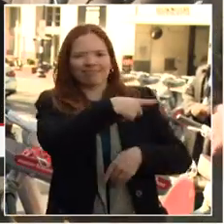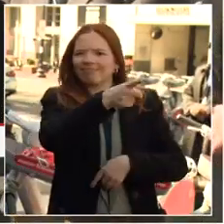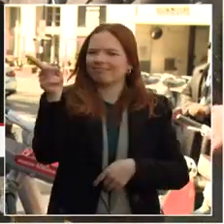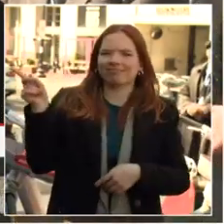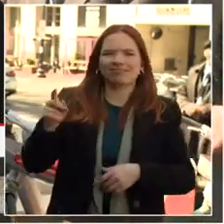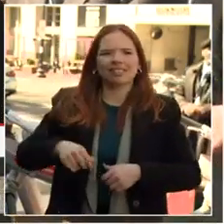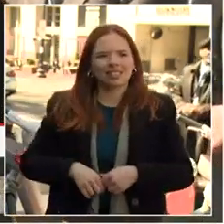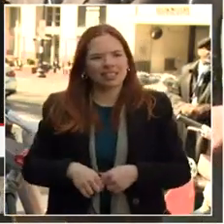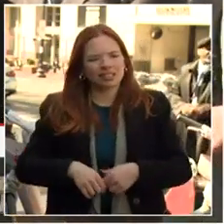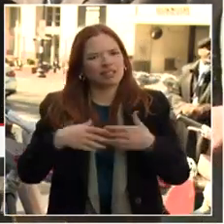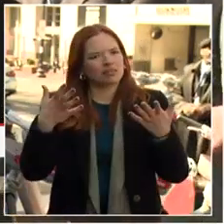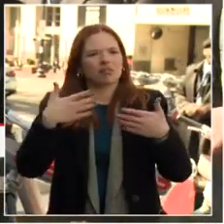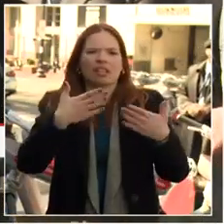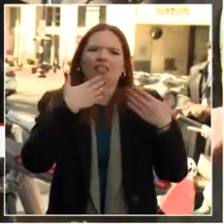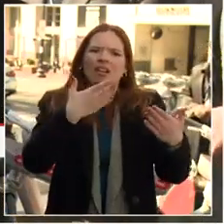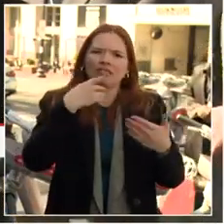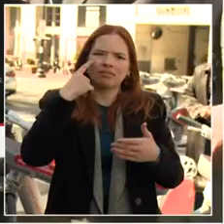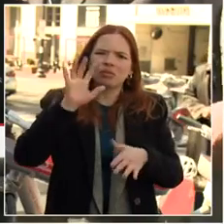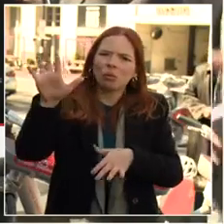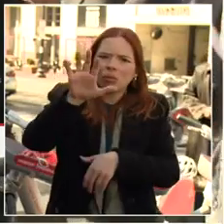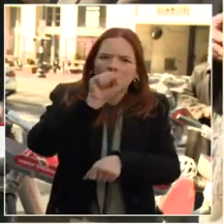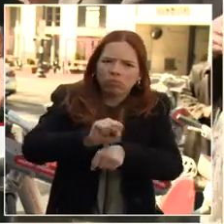you very much for all your hard work in getting this done.